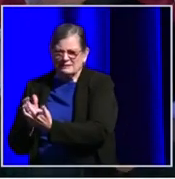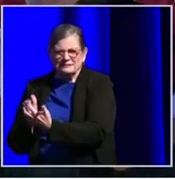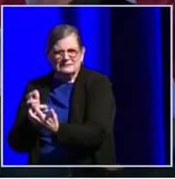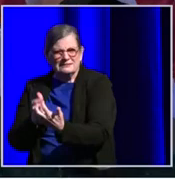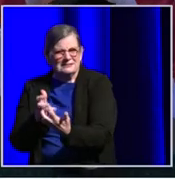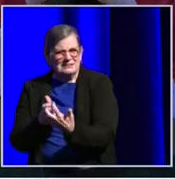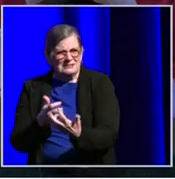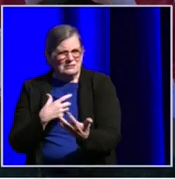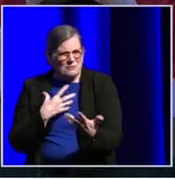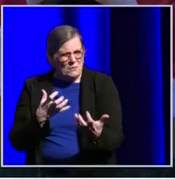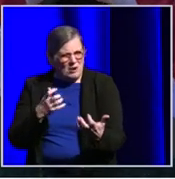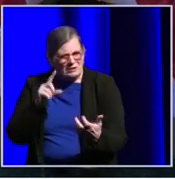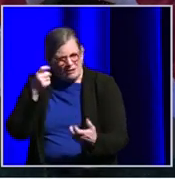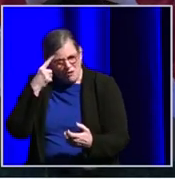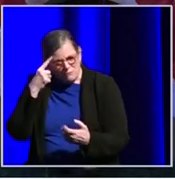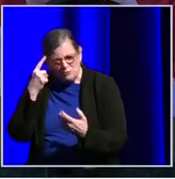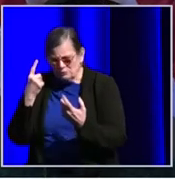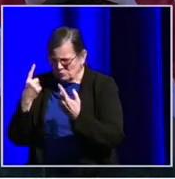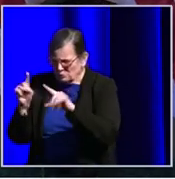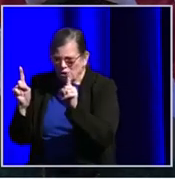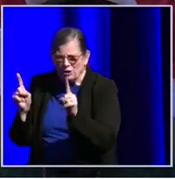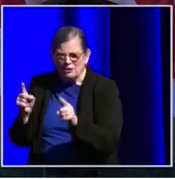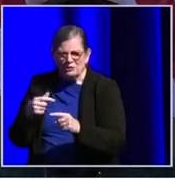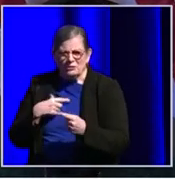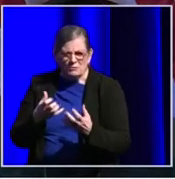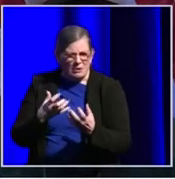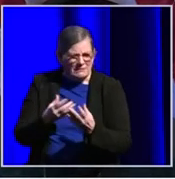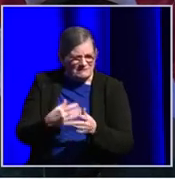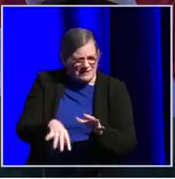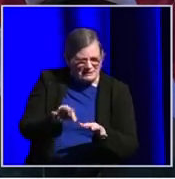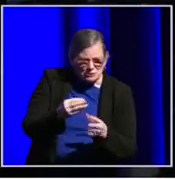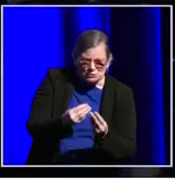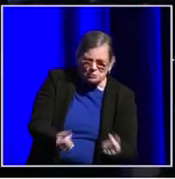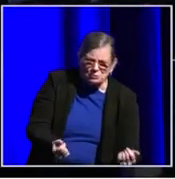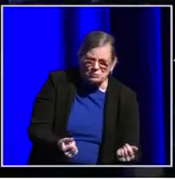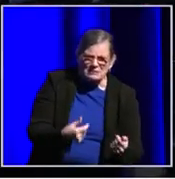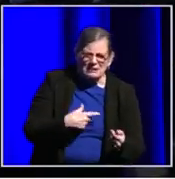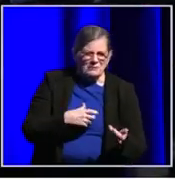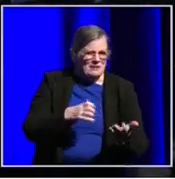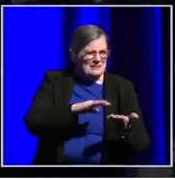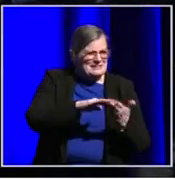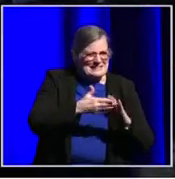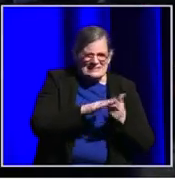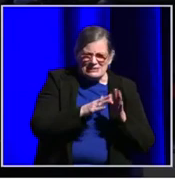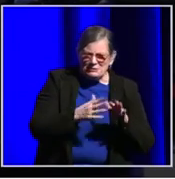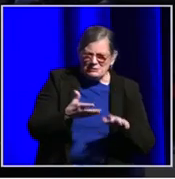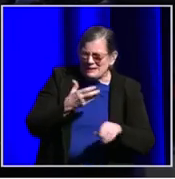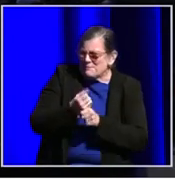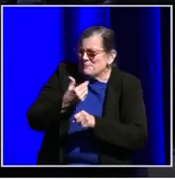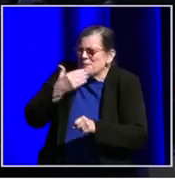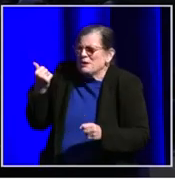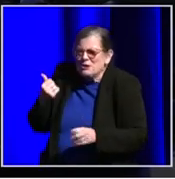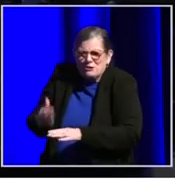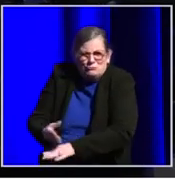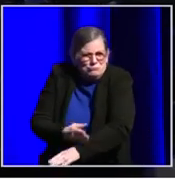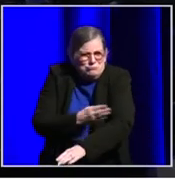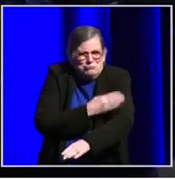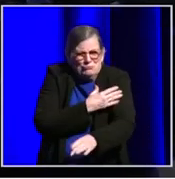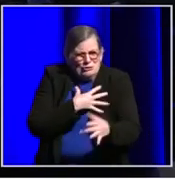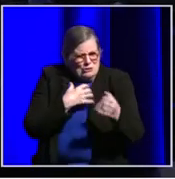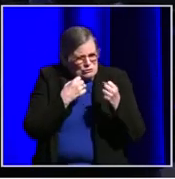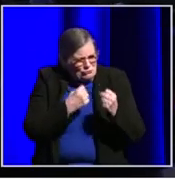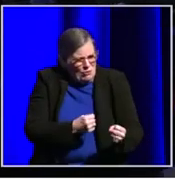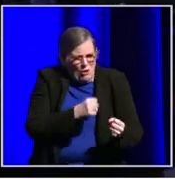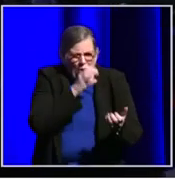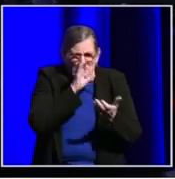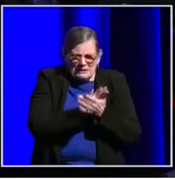finds solutions, that makes our city better. While I am a firm believer in a strong legislature, I recognize